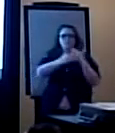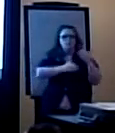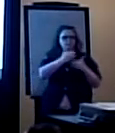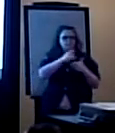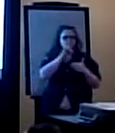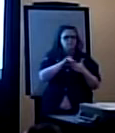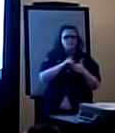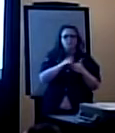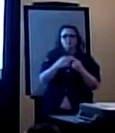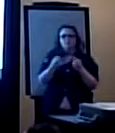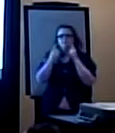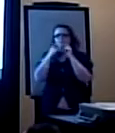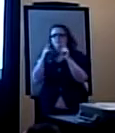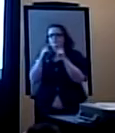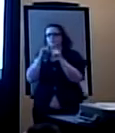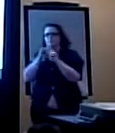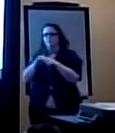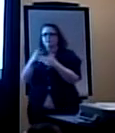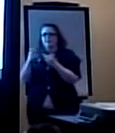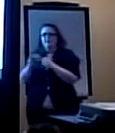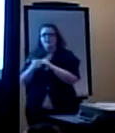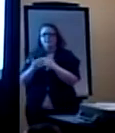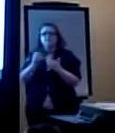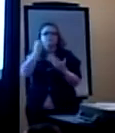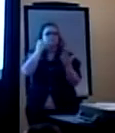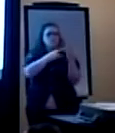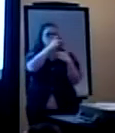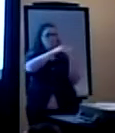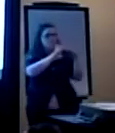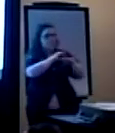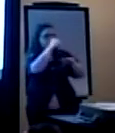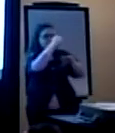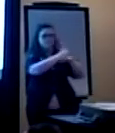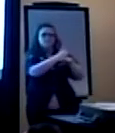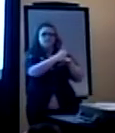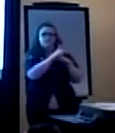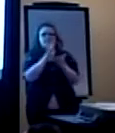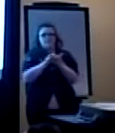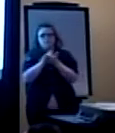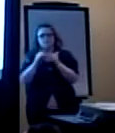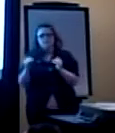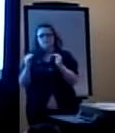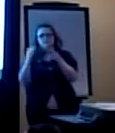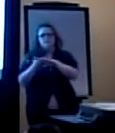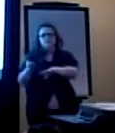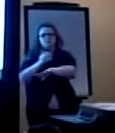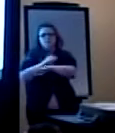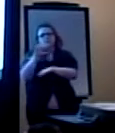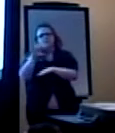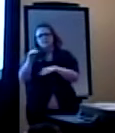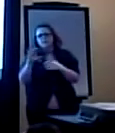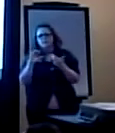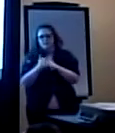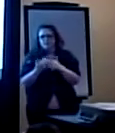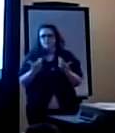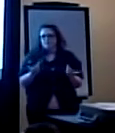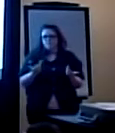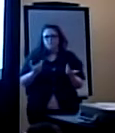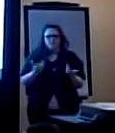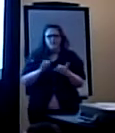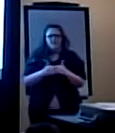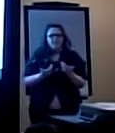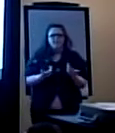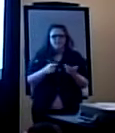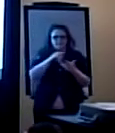are you going to achieve your results? So let's say you say, I'm going to make a program to improve literacy by 50%, okay? How are you going to do that?